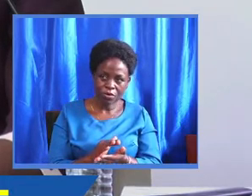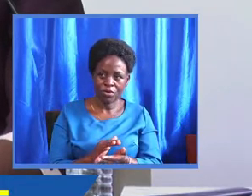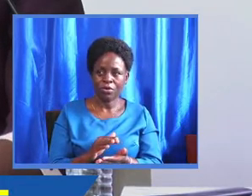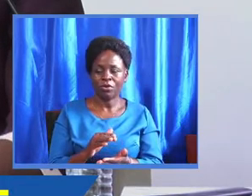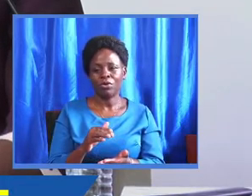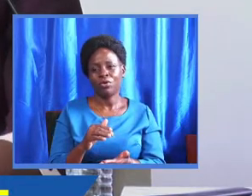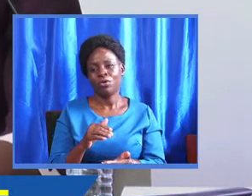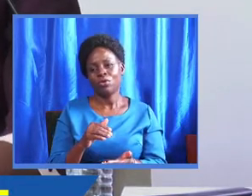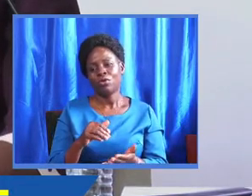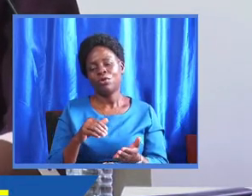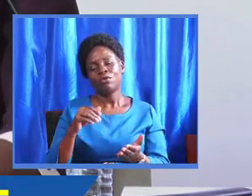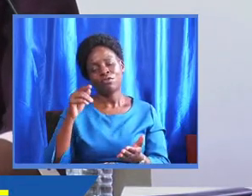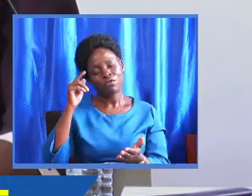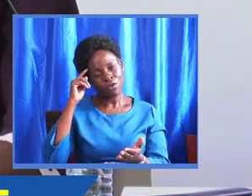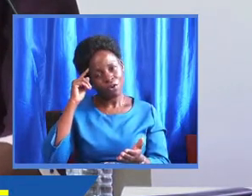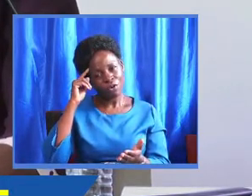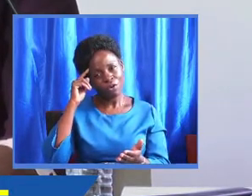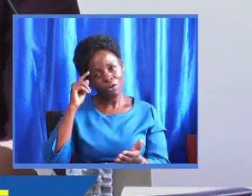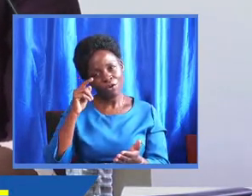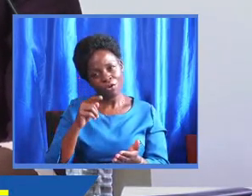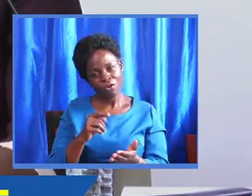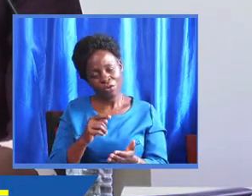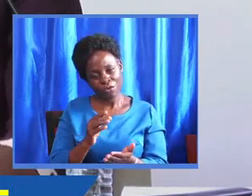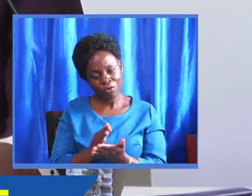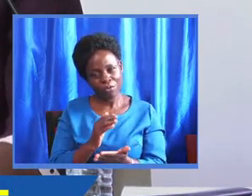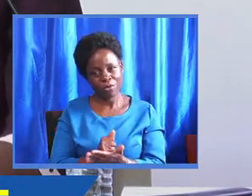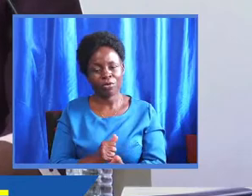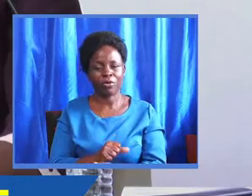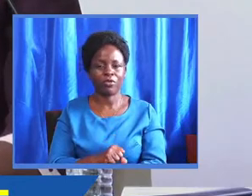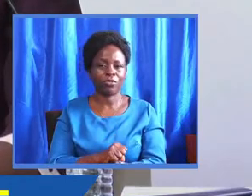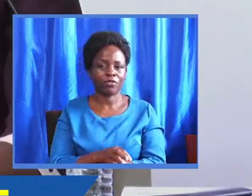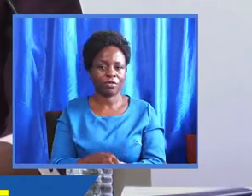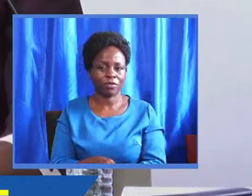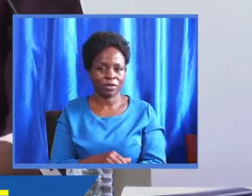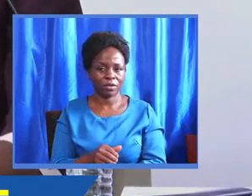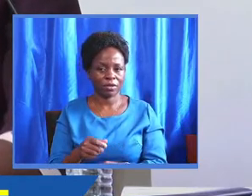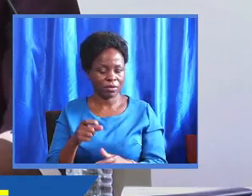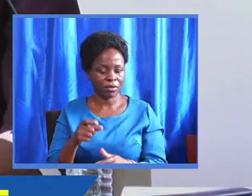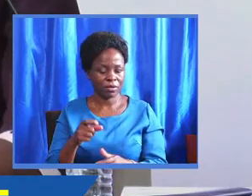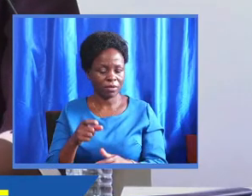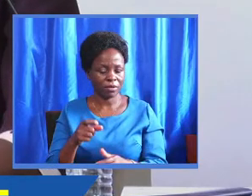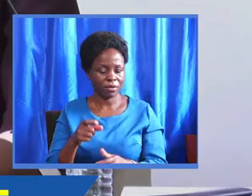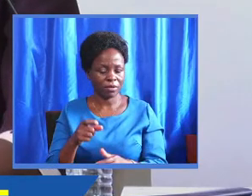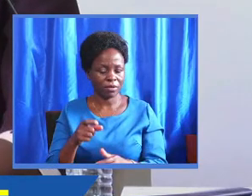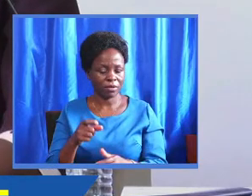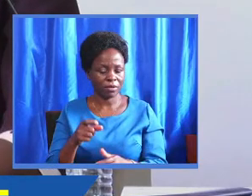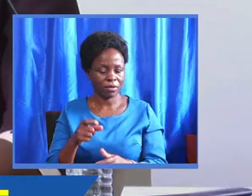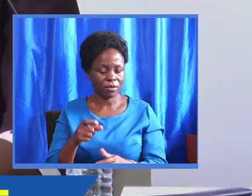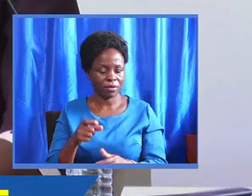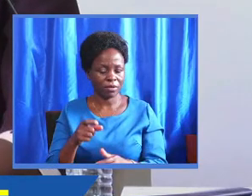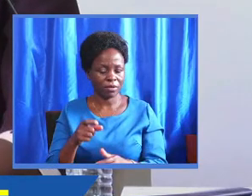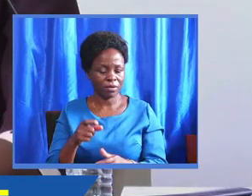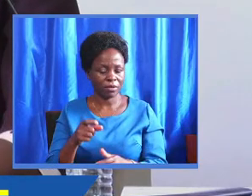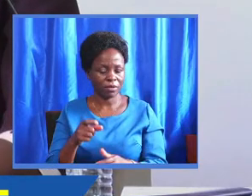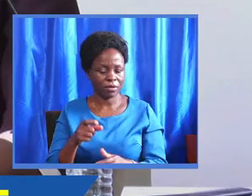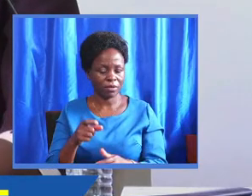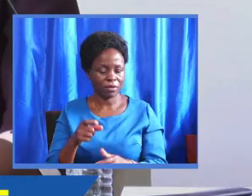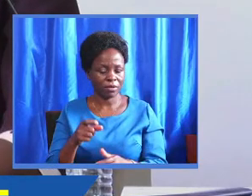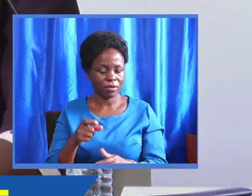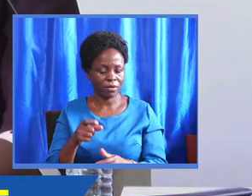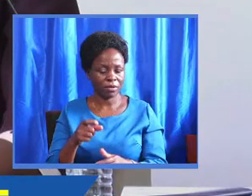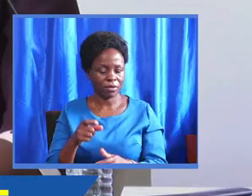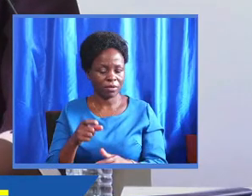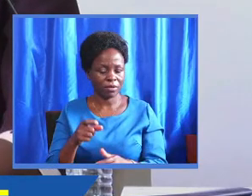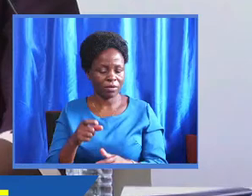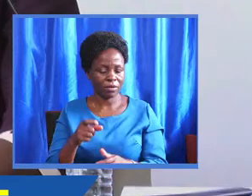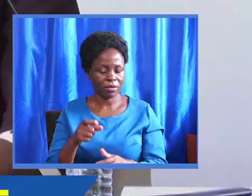olw'ensonga eyo ebaddewo olwa COVID. Musolo ki omulala ogutekebwa ku bupangisa?